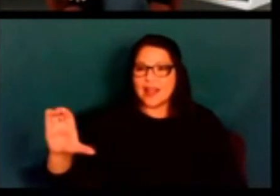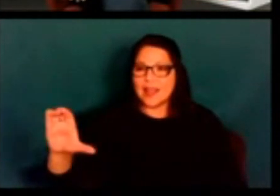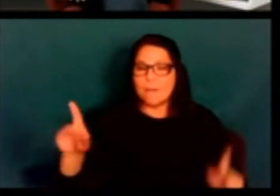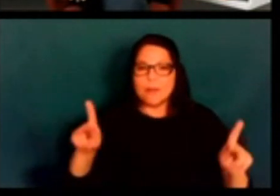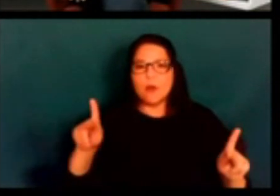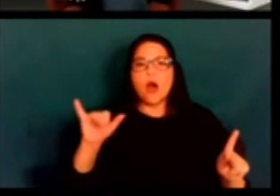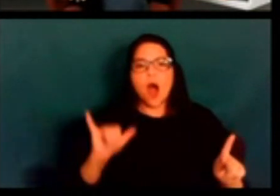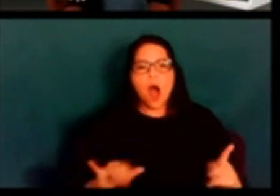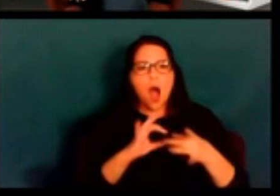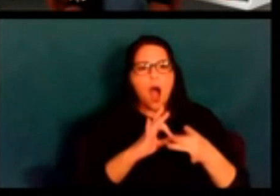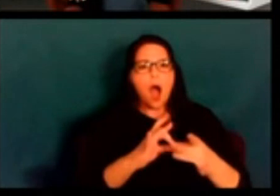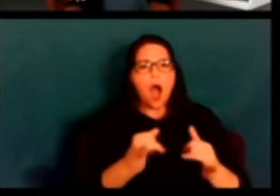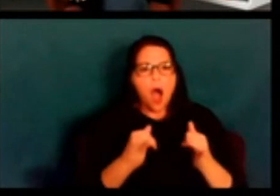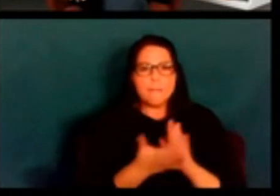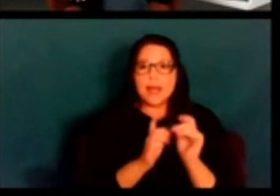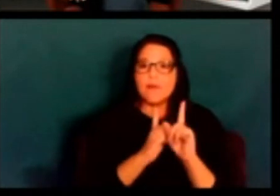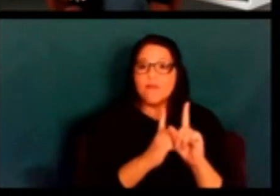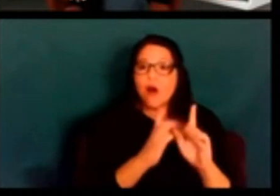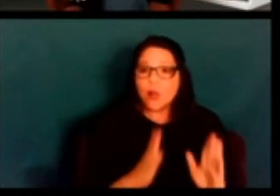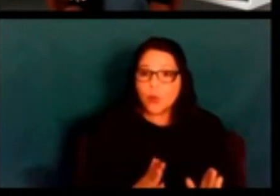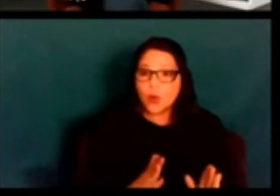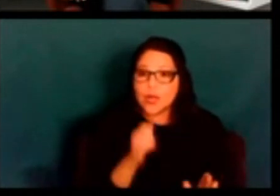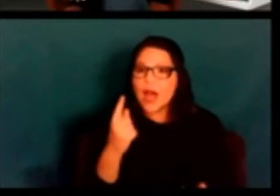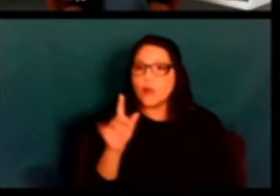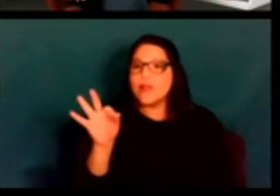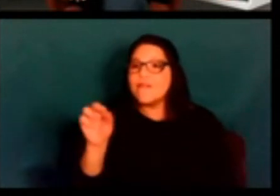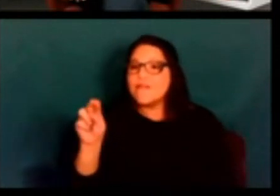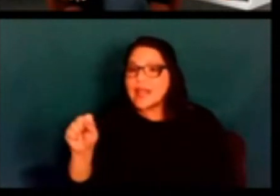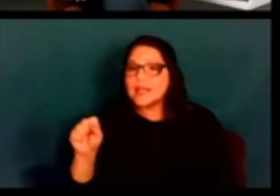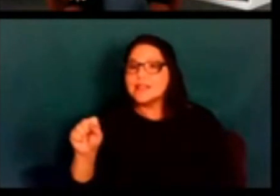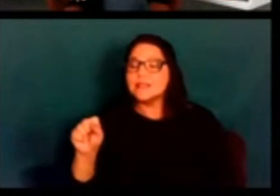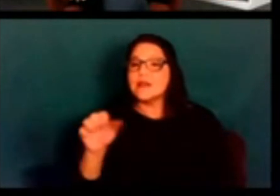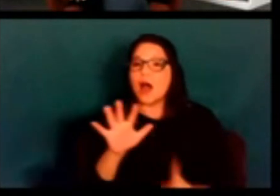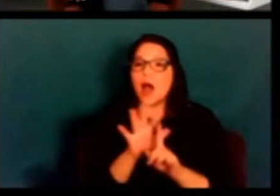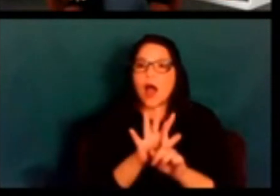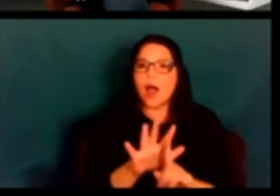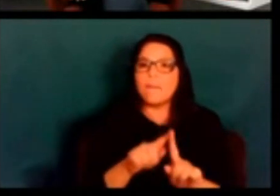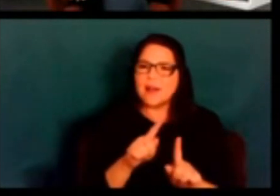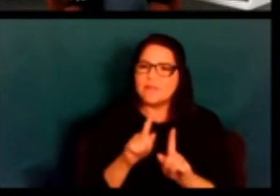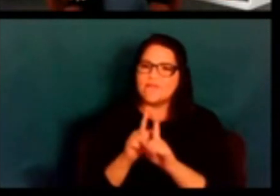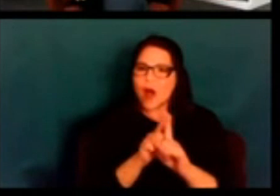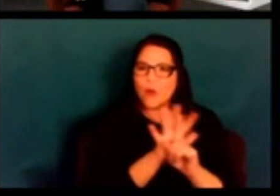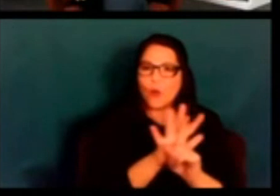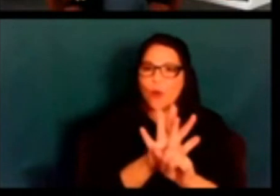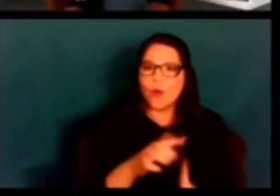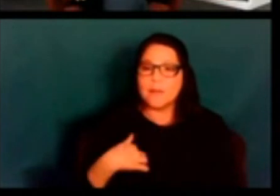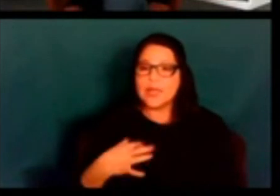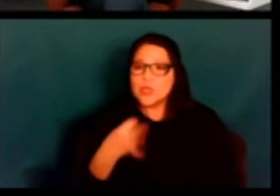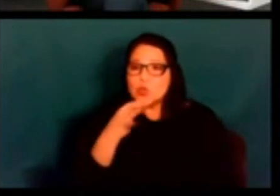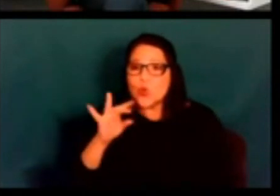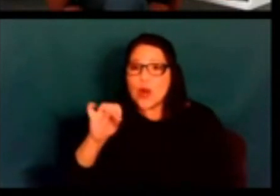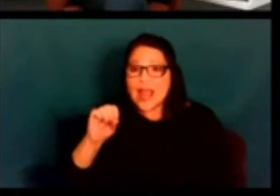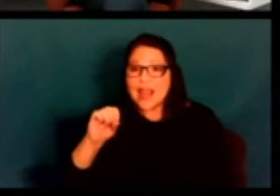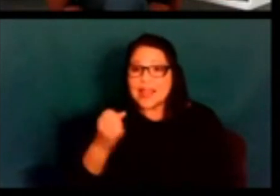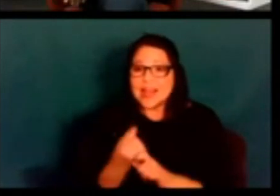it as followers. We started getting not only fans, we got followers that's my age. I'll be 80 next